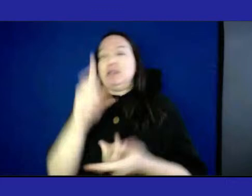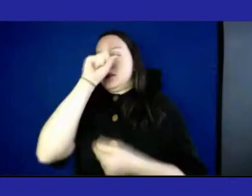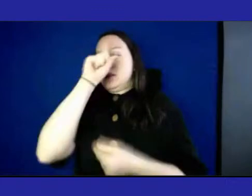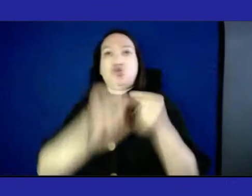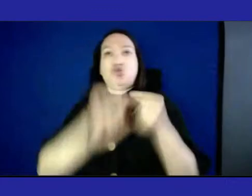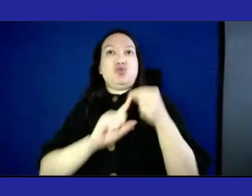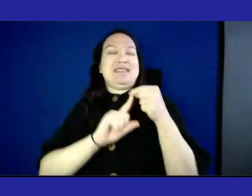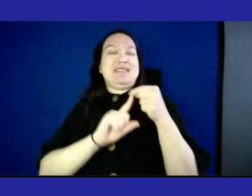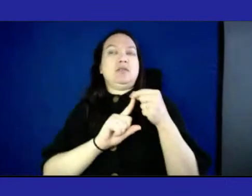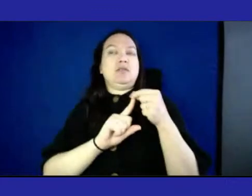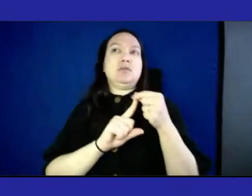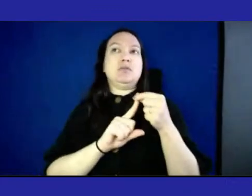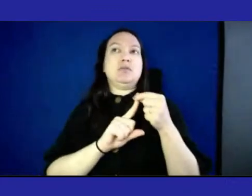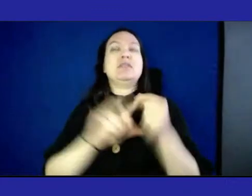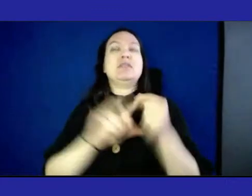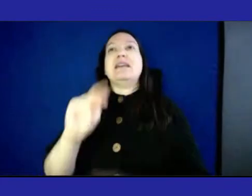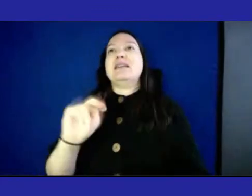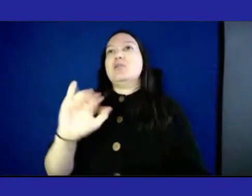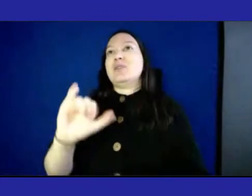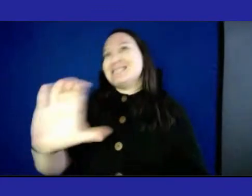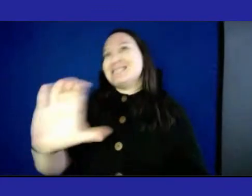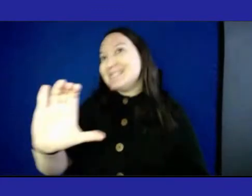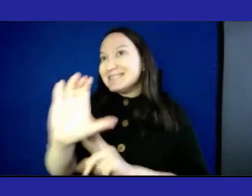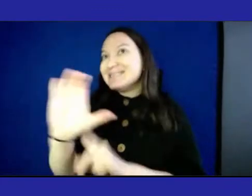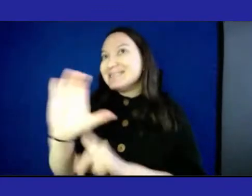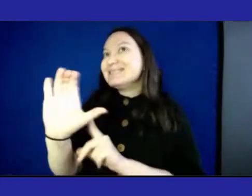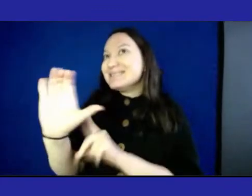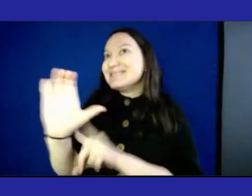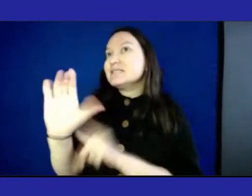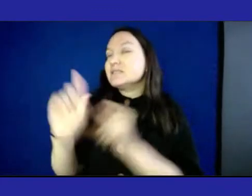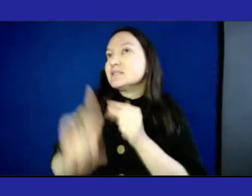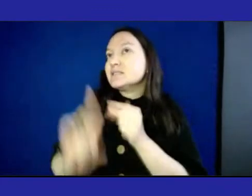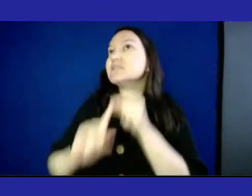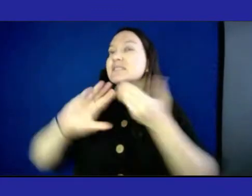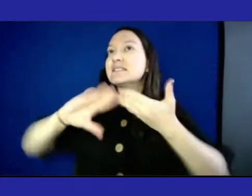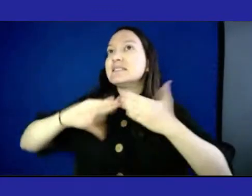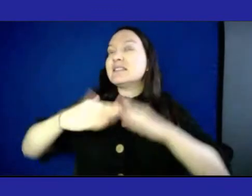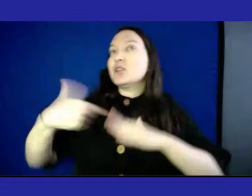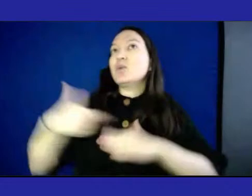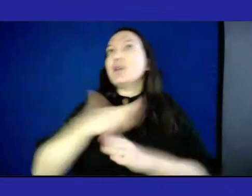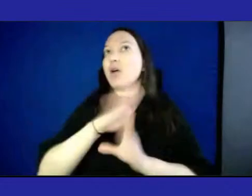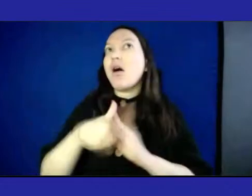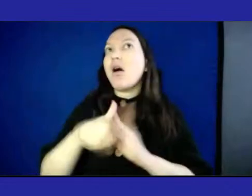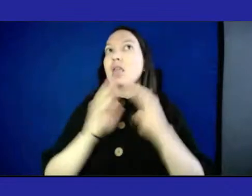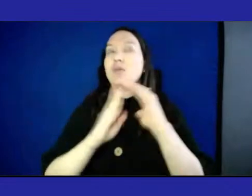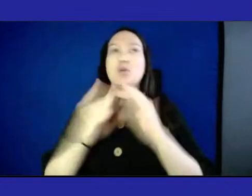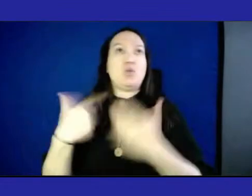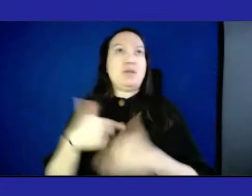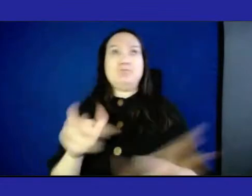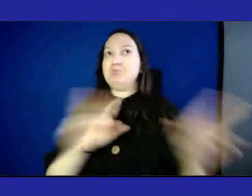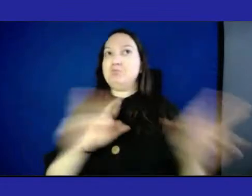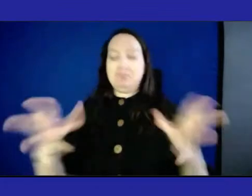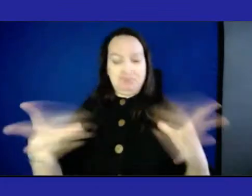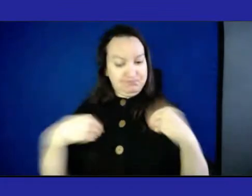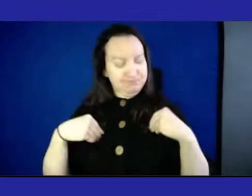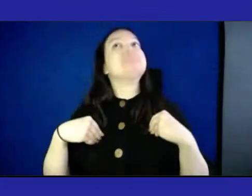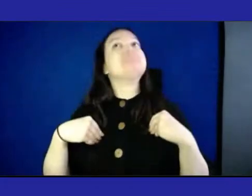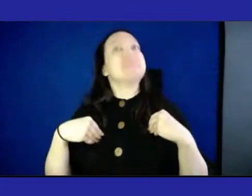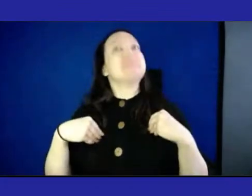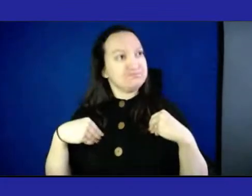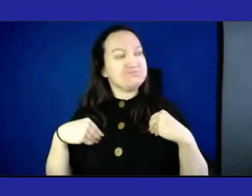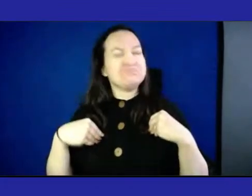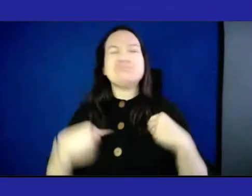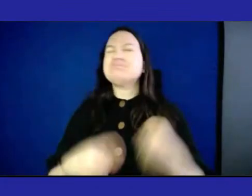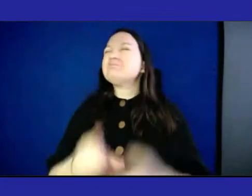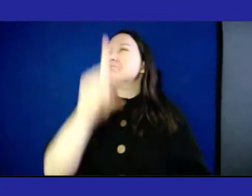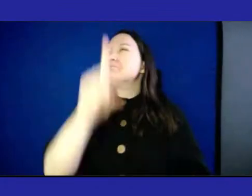York City, thing, as a city of immigrants, that we're prepared to do this. But I think you